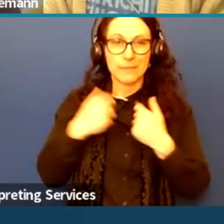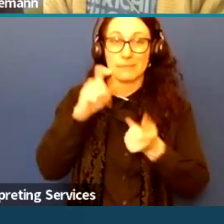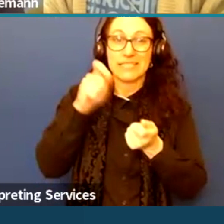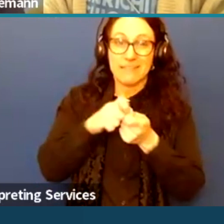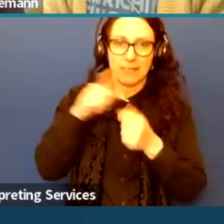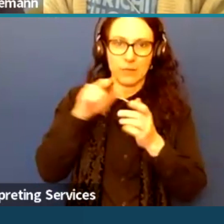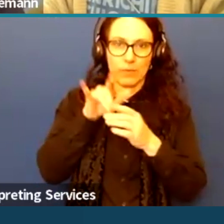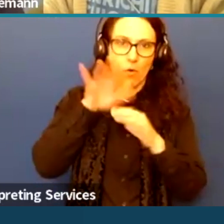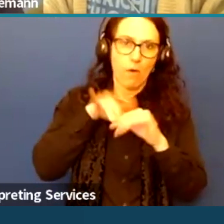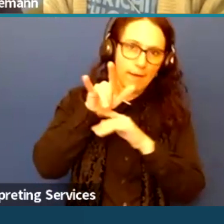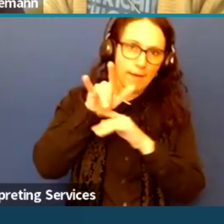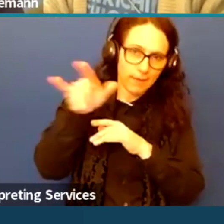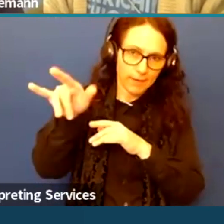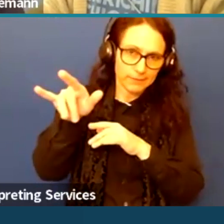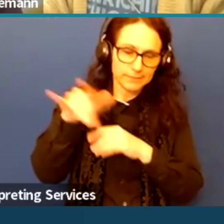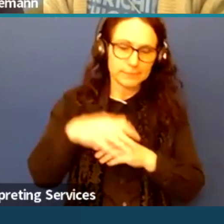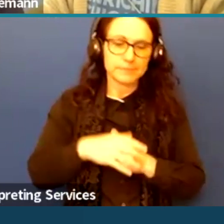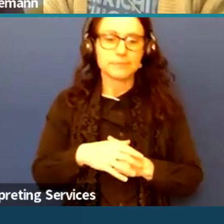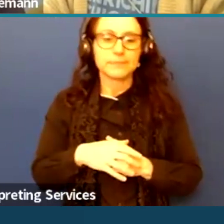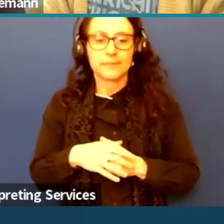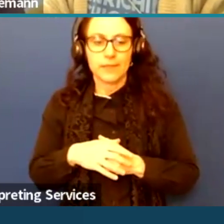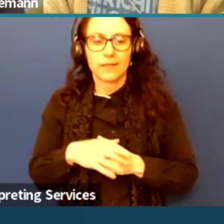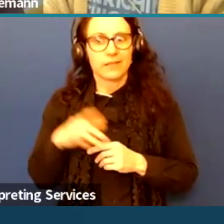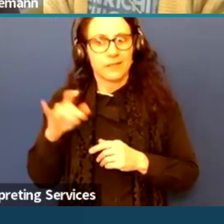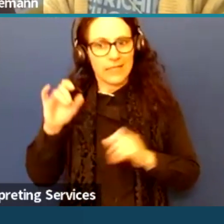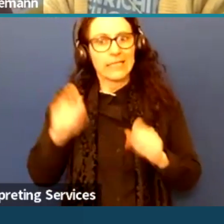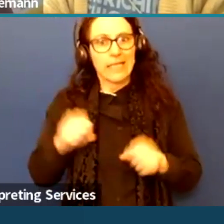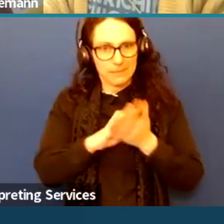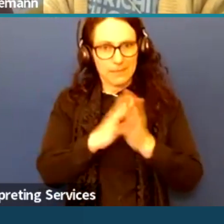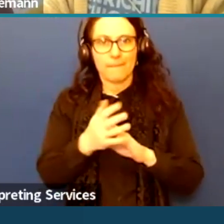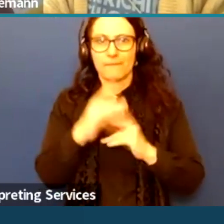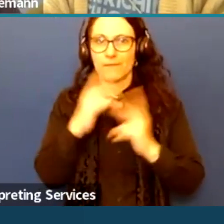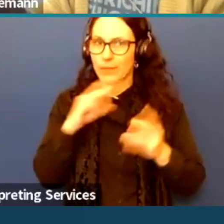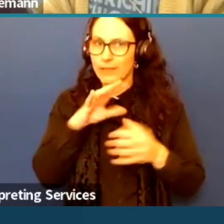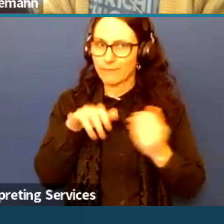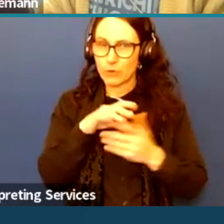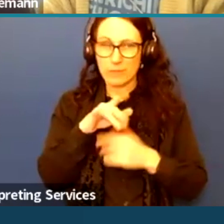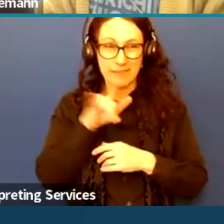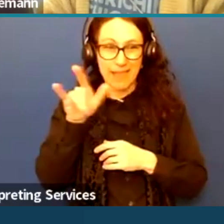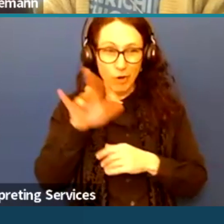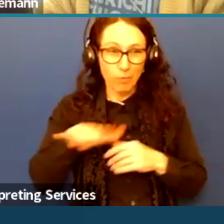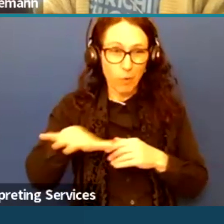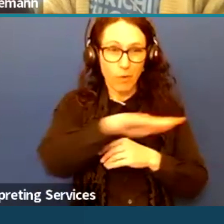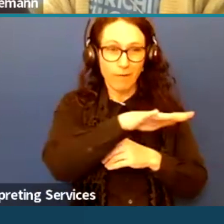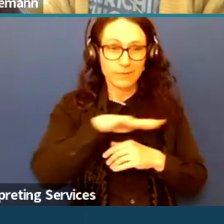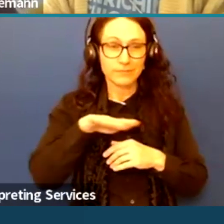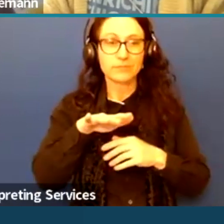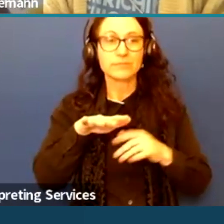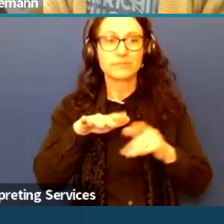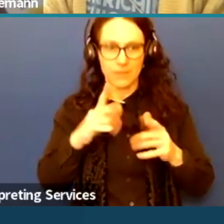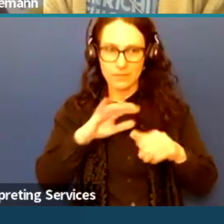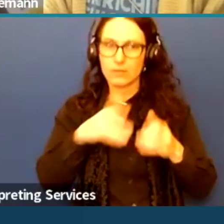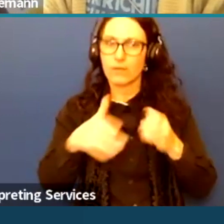flying on an airline. So this is where it can get very confusing because the airport itself, the building, is covered under